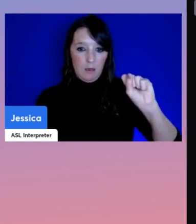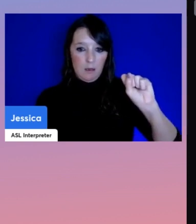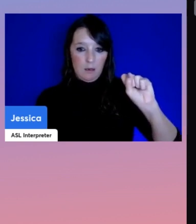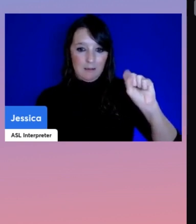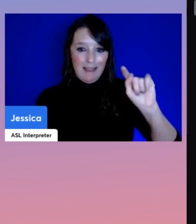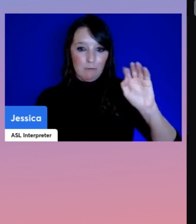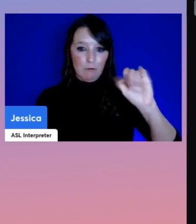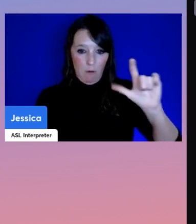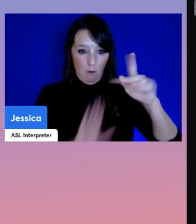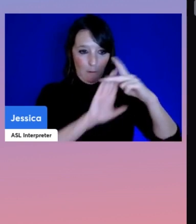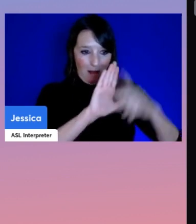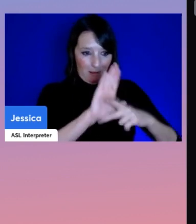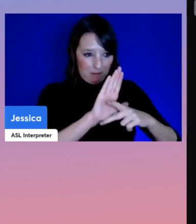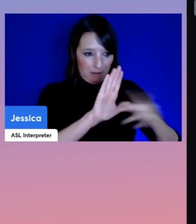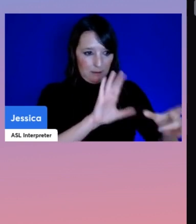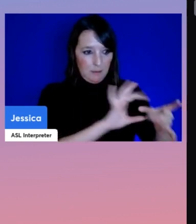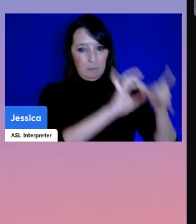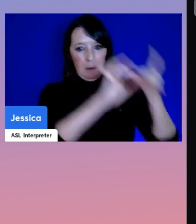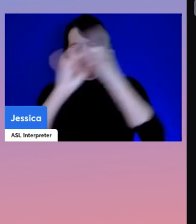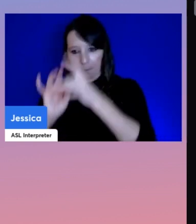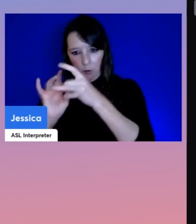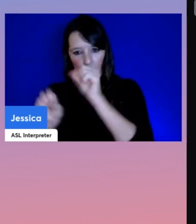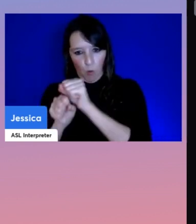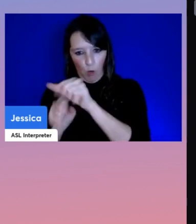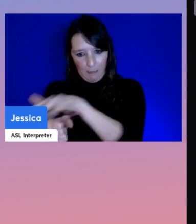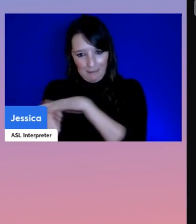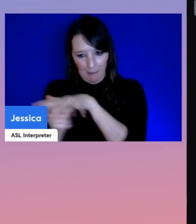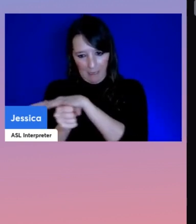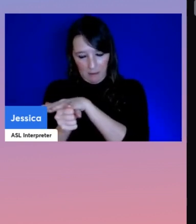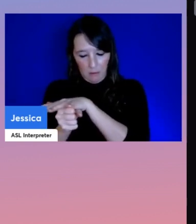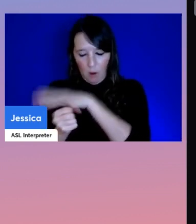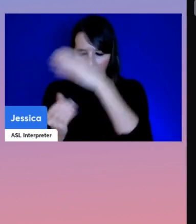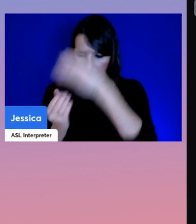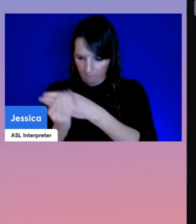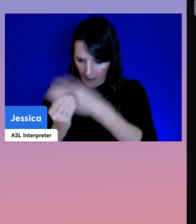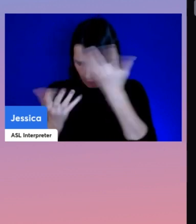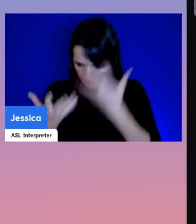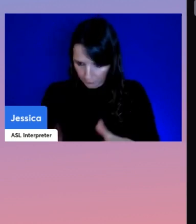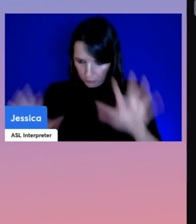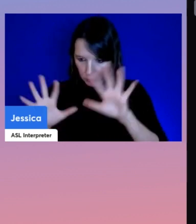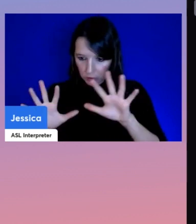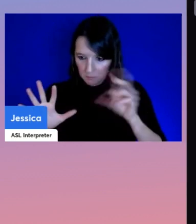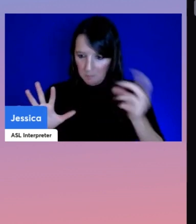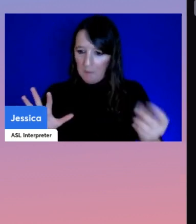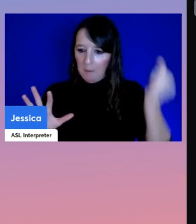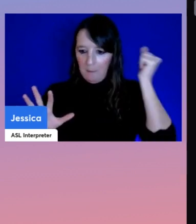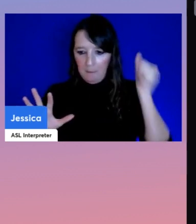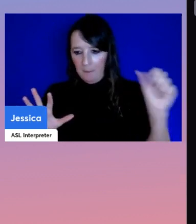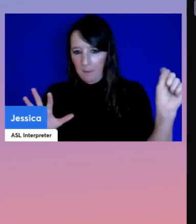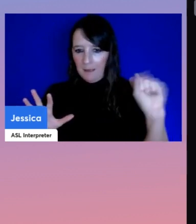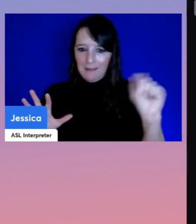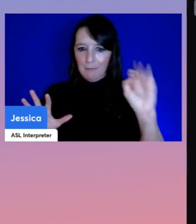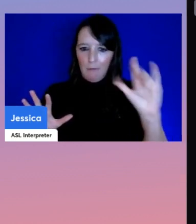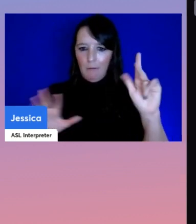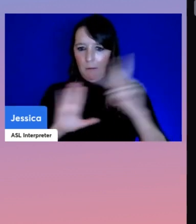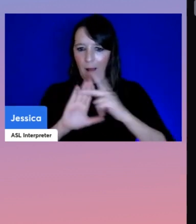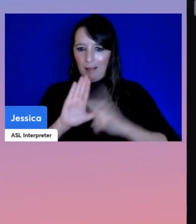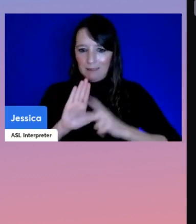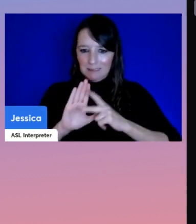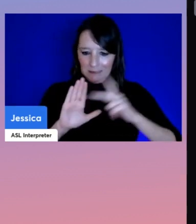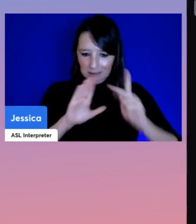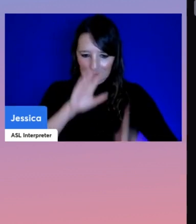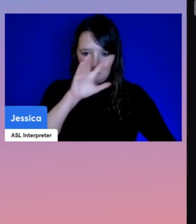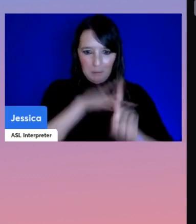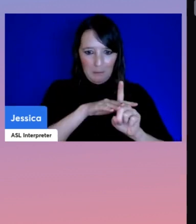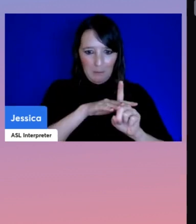to this workspace, after a plan has finished, we see that Sentinel policies kicks in. And in this case, we see that there was some